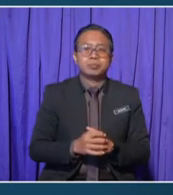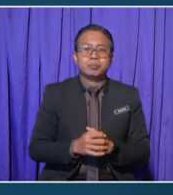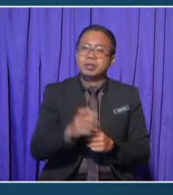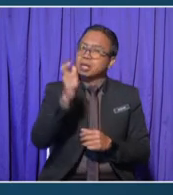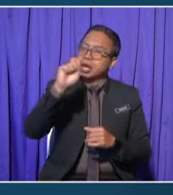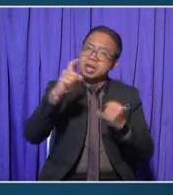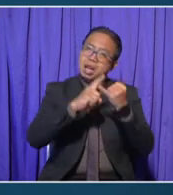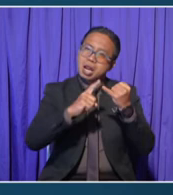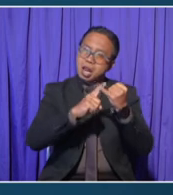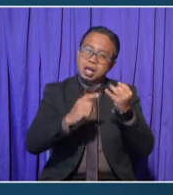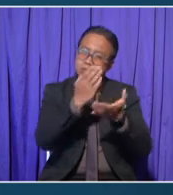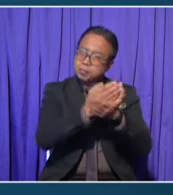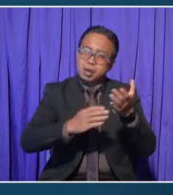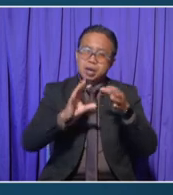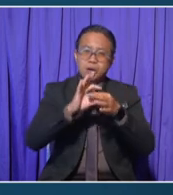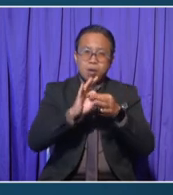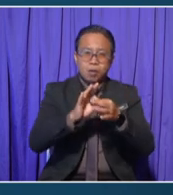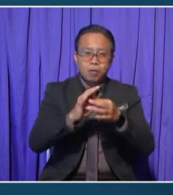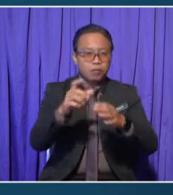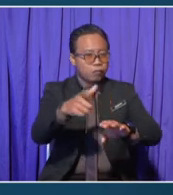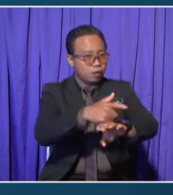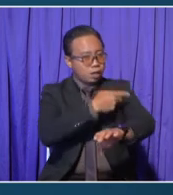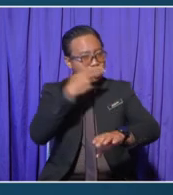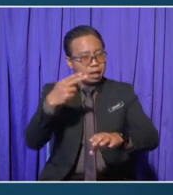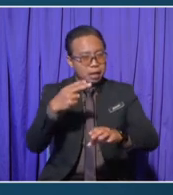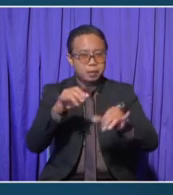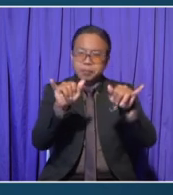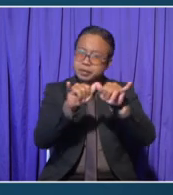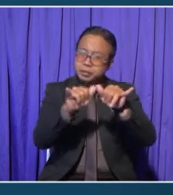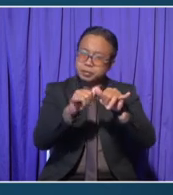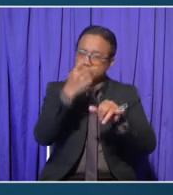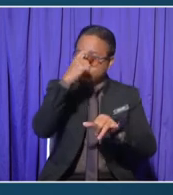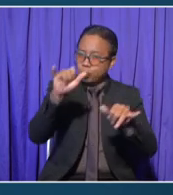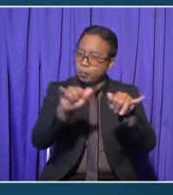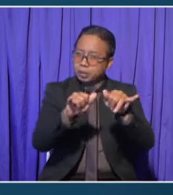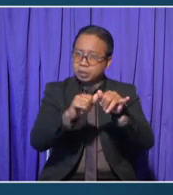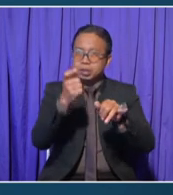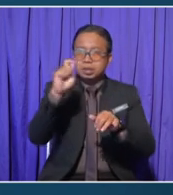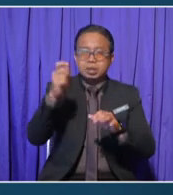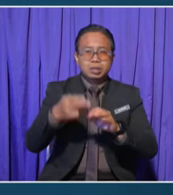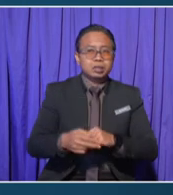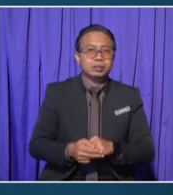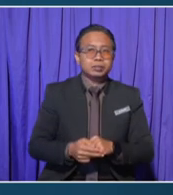The last part for length measurement is to measure the heat.